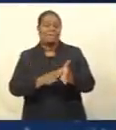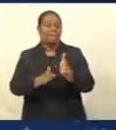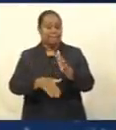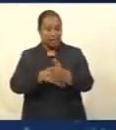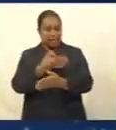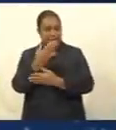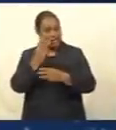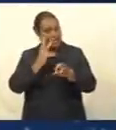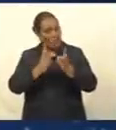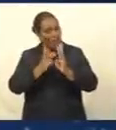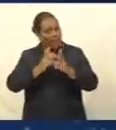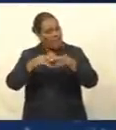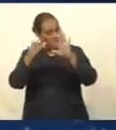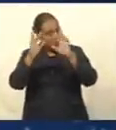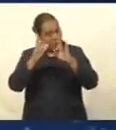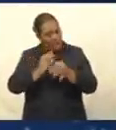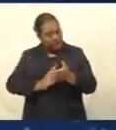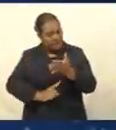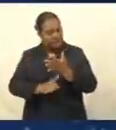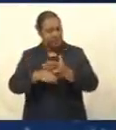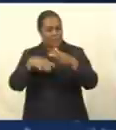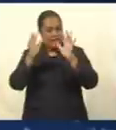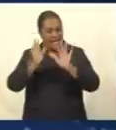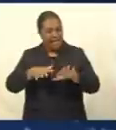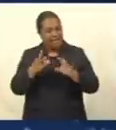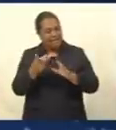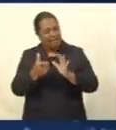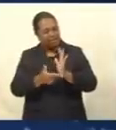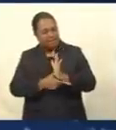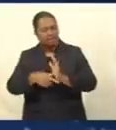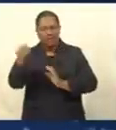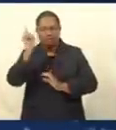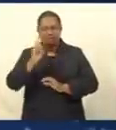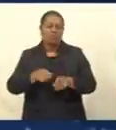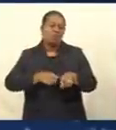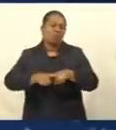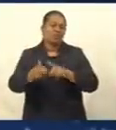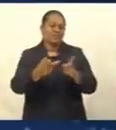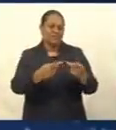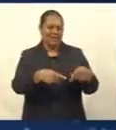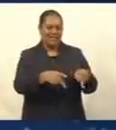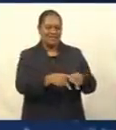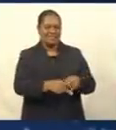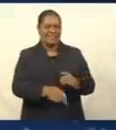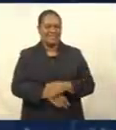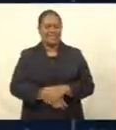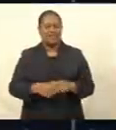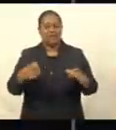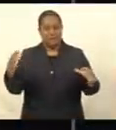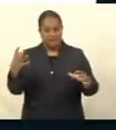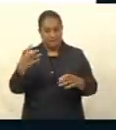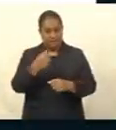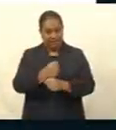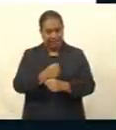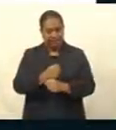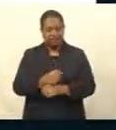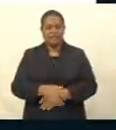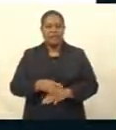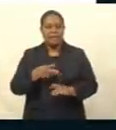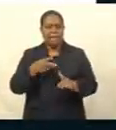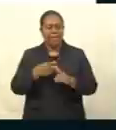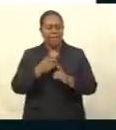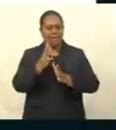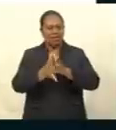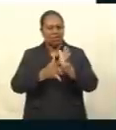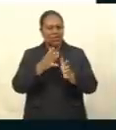Monday, occasional rain, heavy at times, a few thunderstorms over most places. Recapping our main stories: